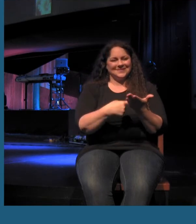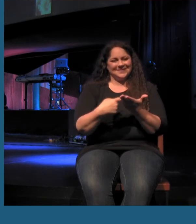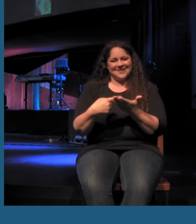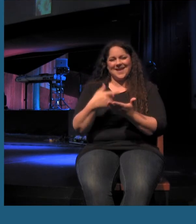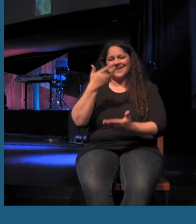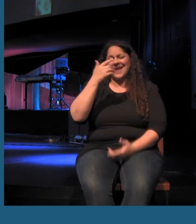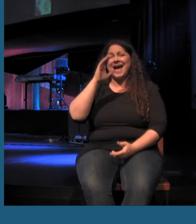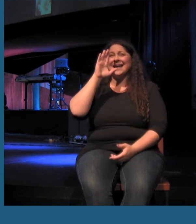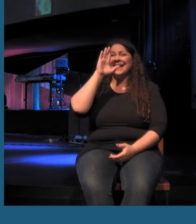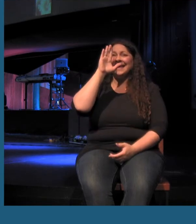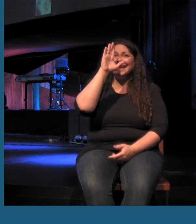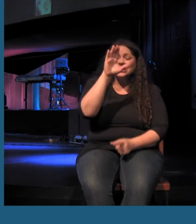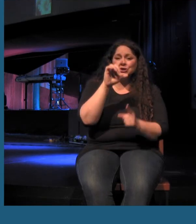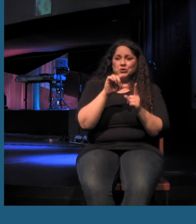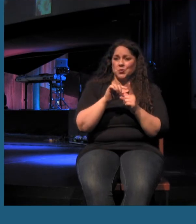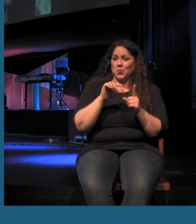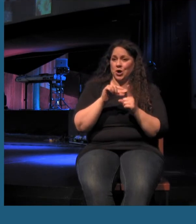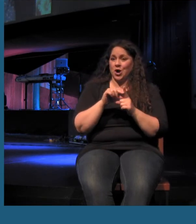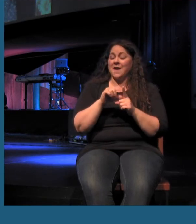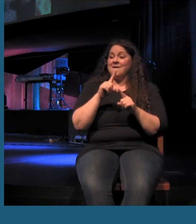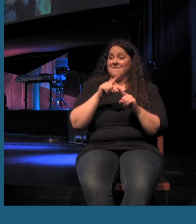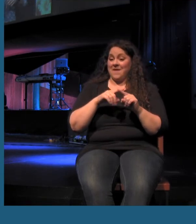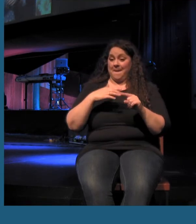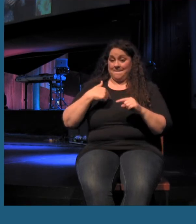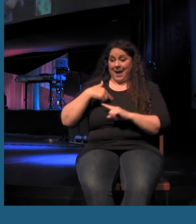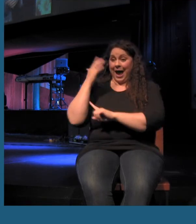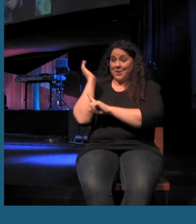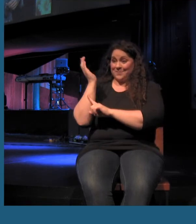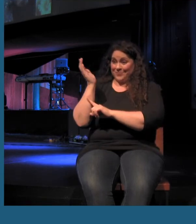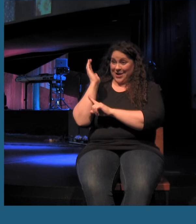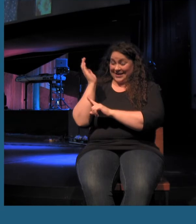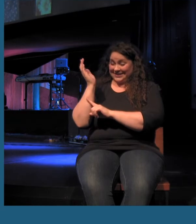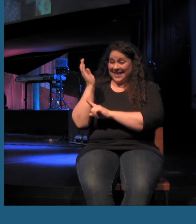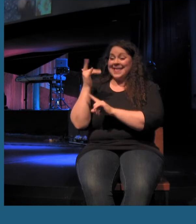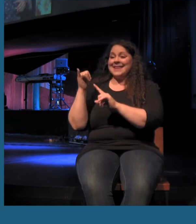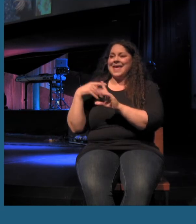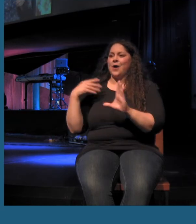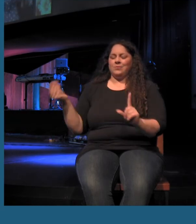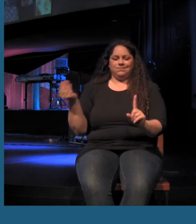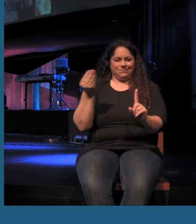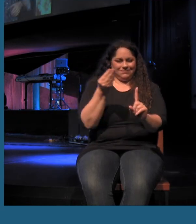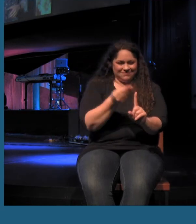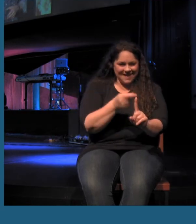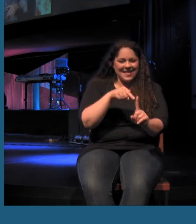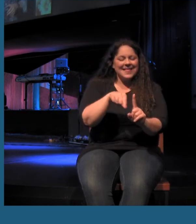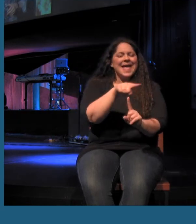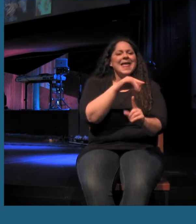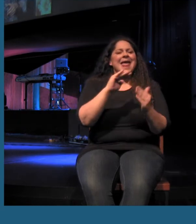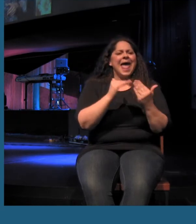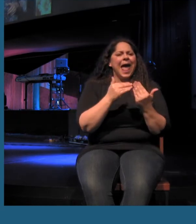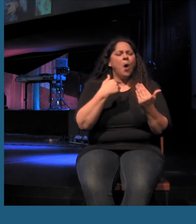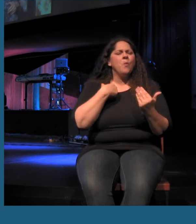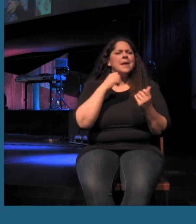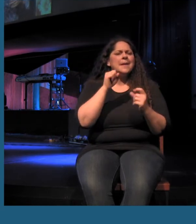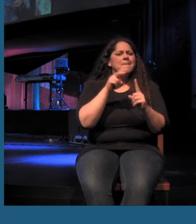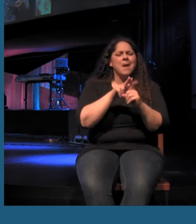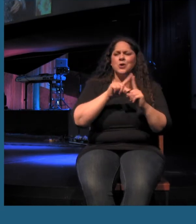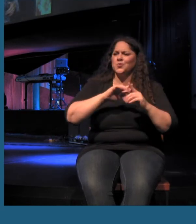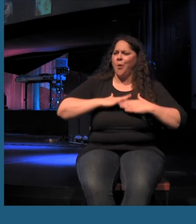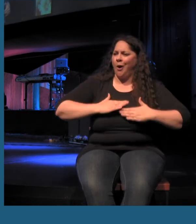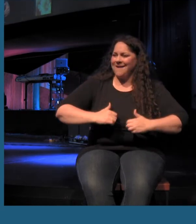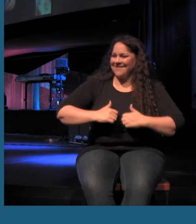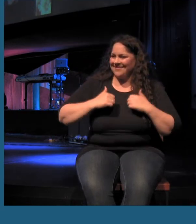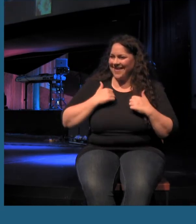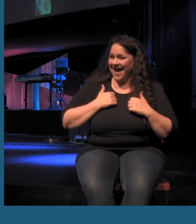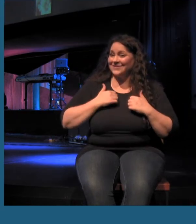word from the message, from the sermon and saying, okay, how do we put this into real life? How do we apply this to real life? And you begin